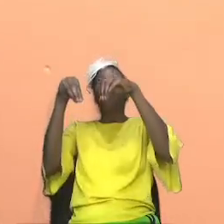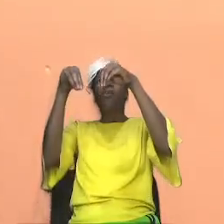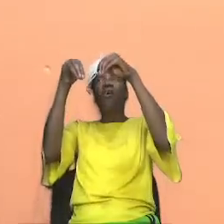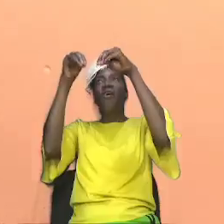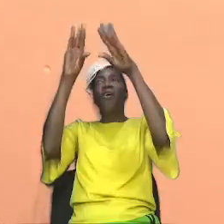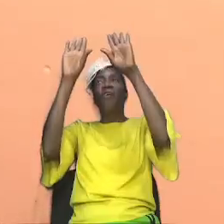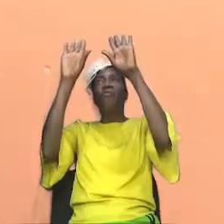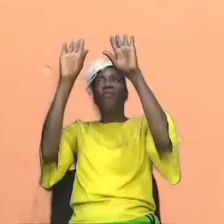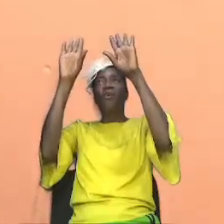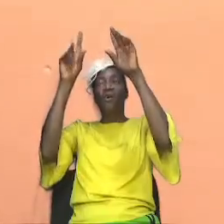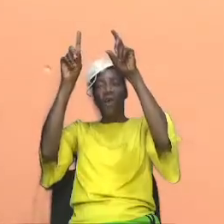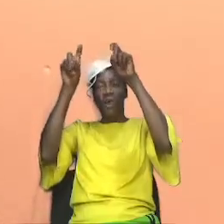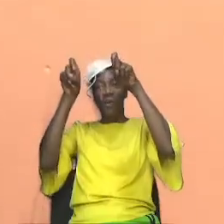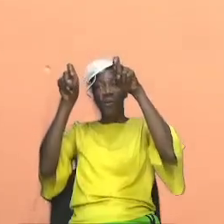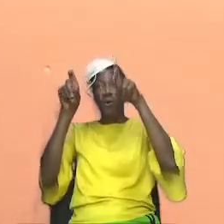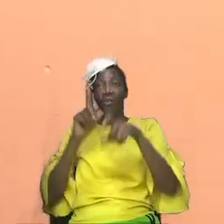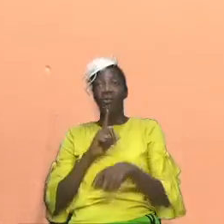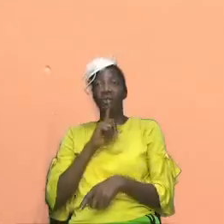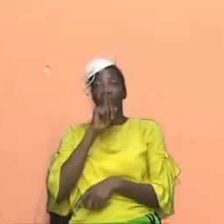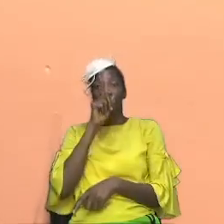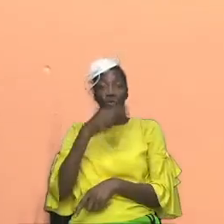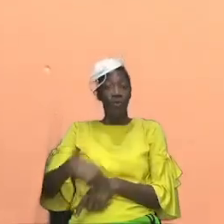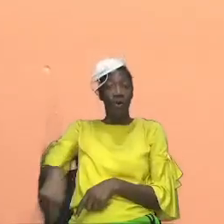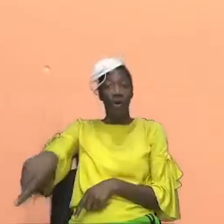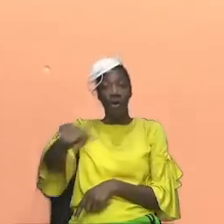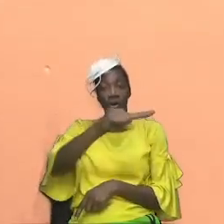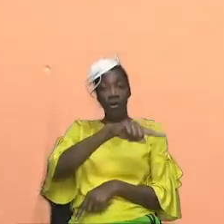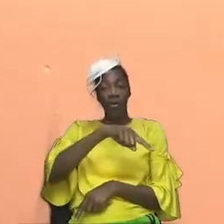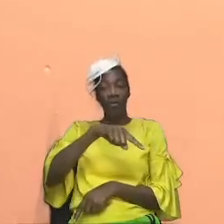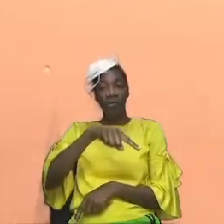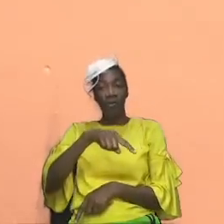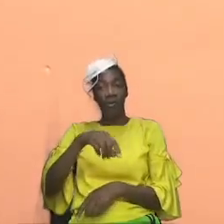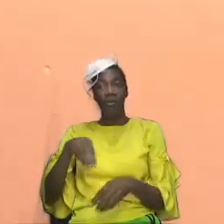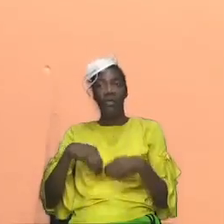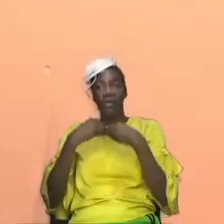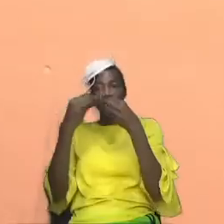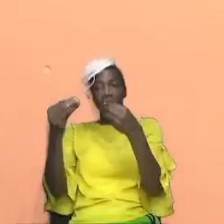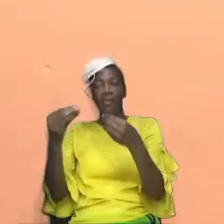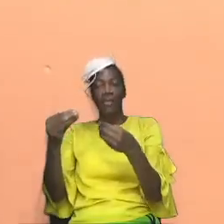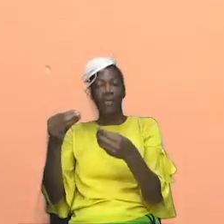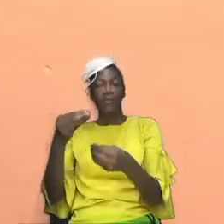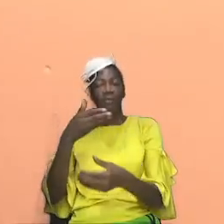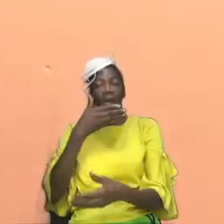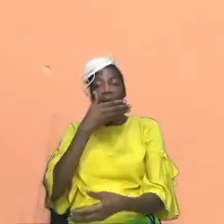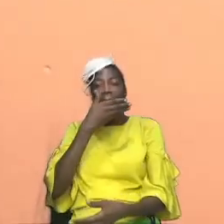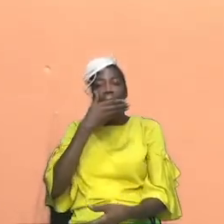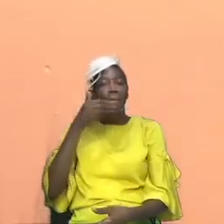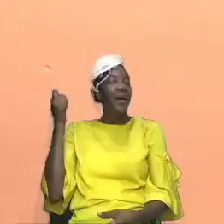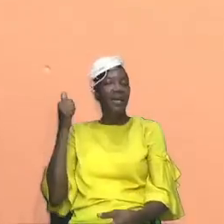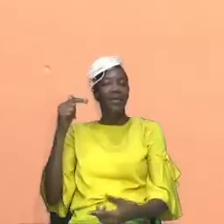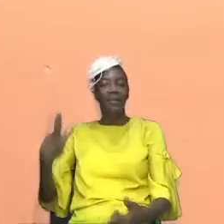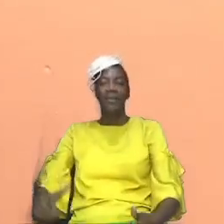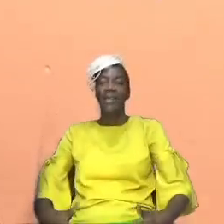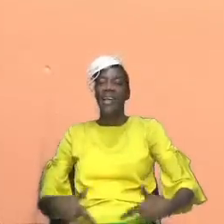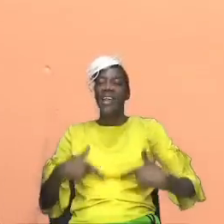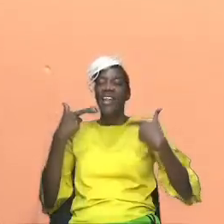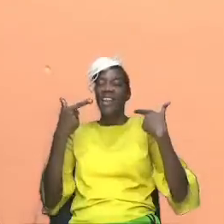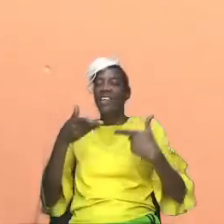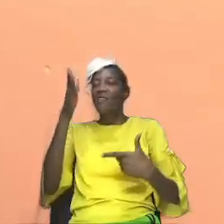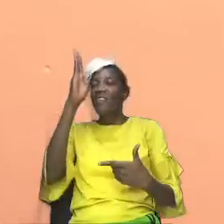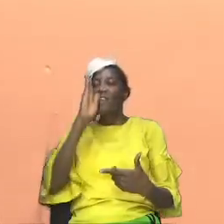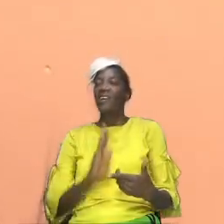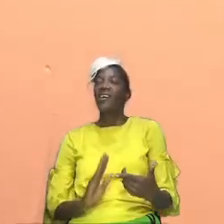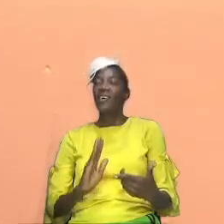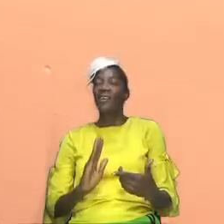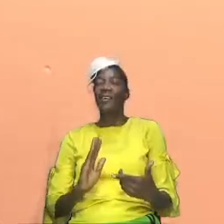we must endeavor, every one of us, to give our best to the living God. He's just